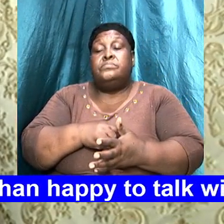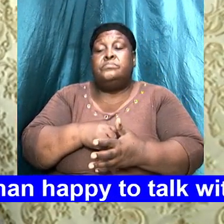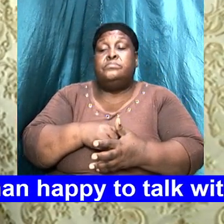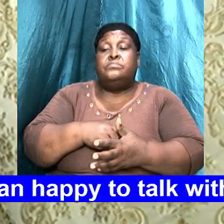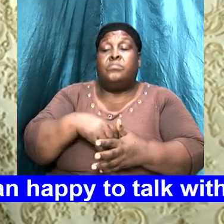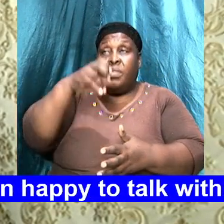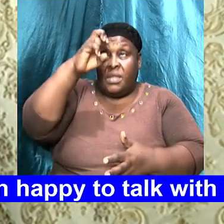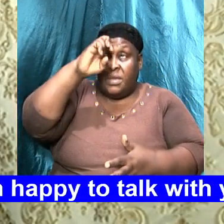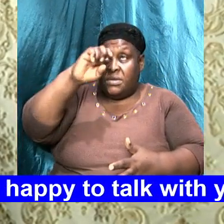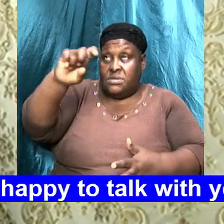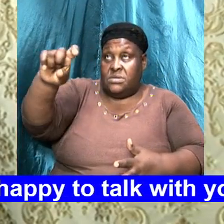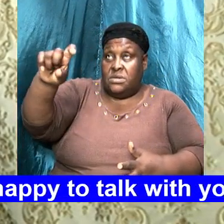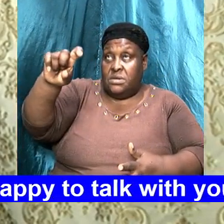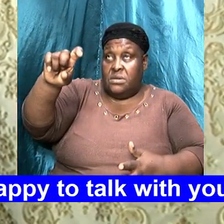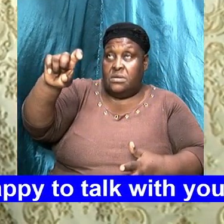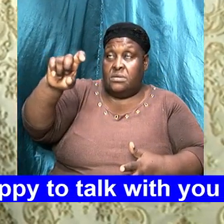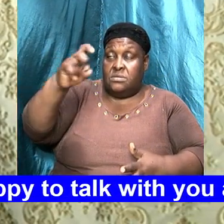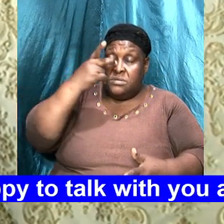Ezekiel saw it